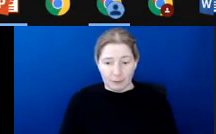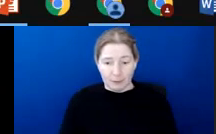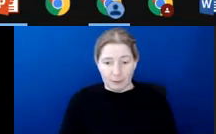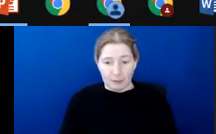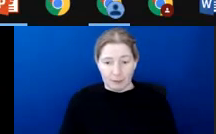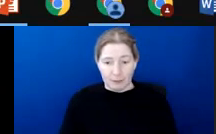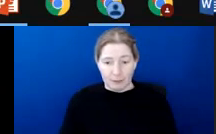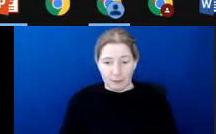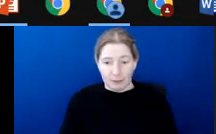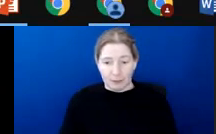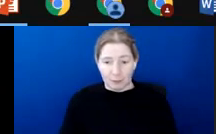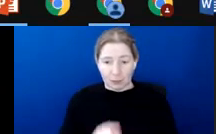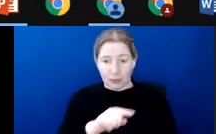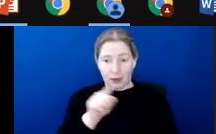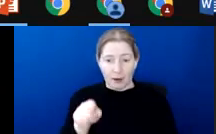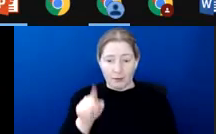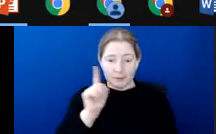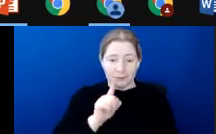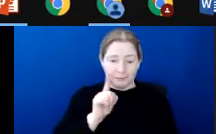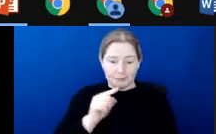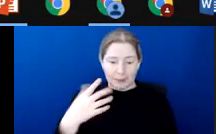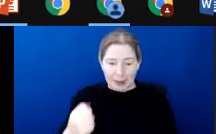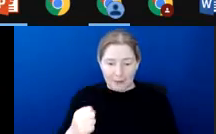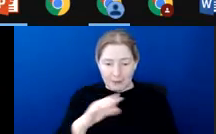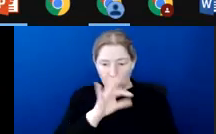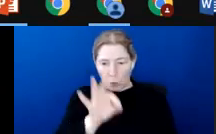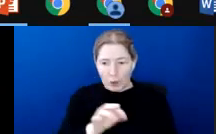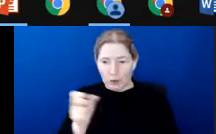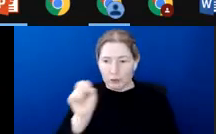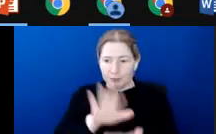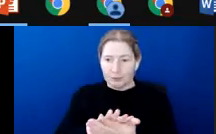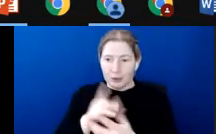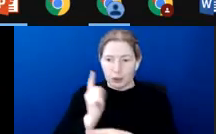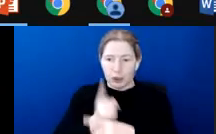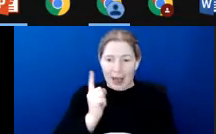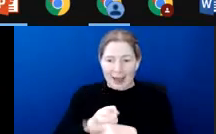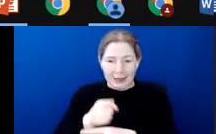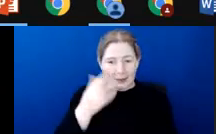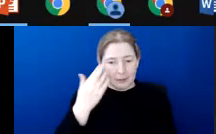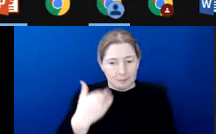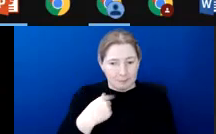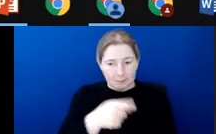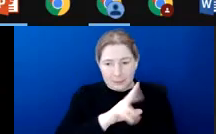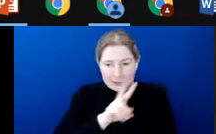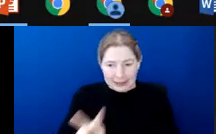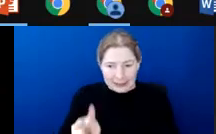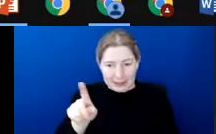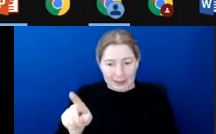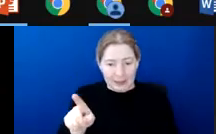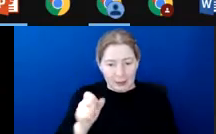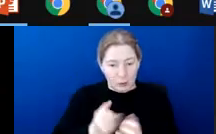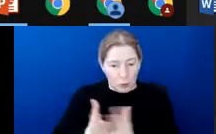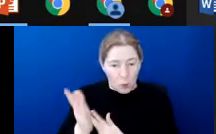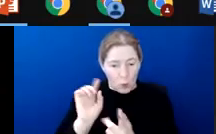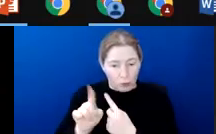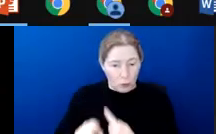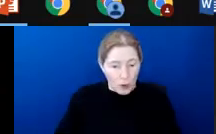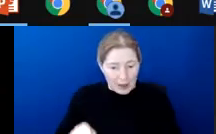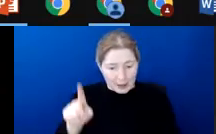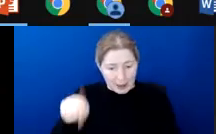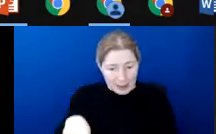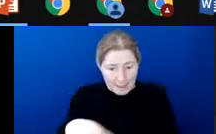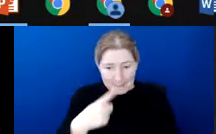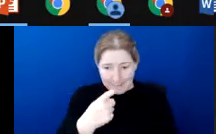I think we had a couple of questions posted in the chat, Lotta. I don't know if you're okay to run through those.